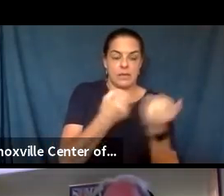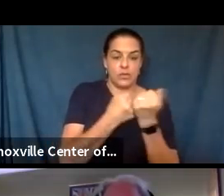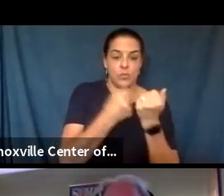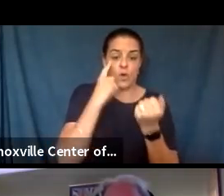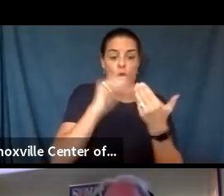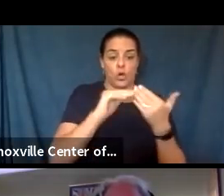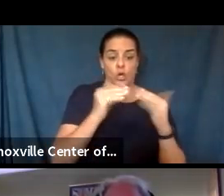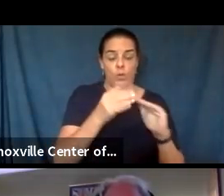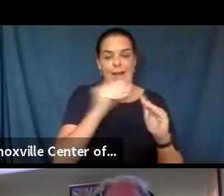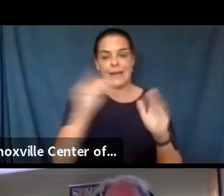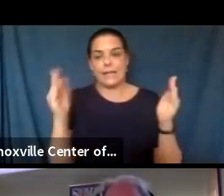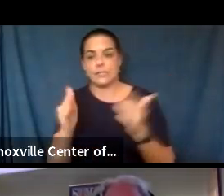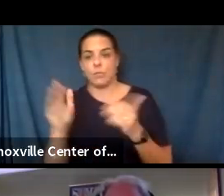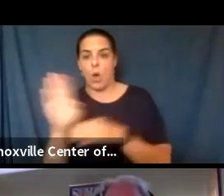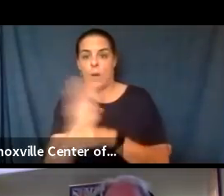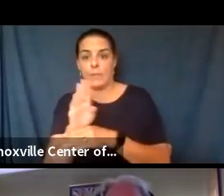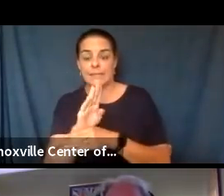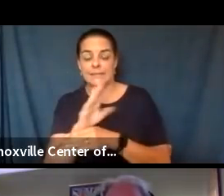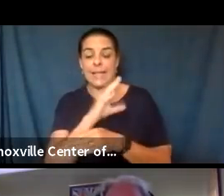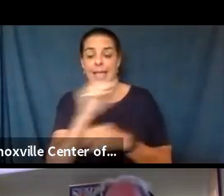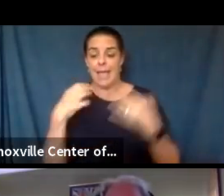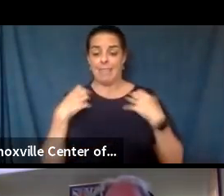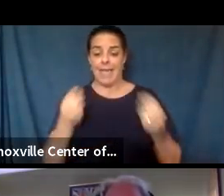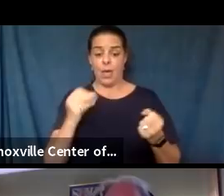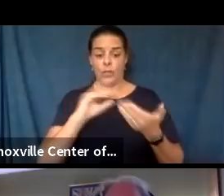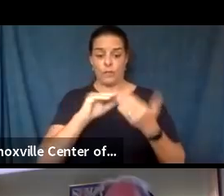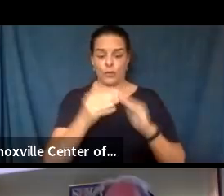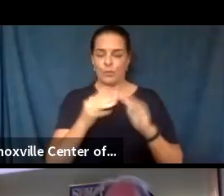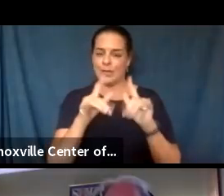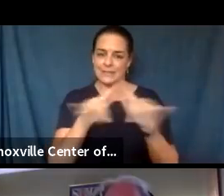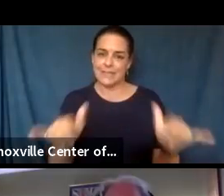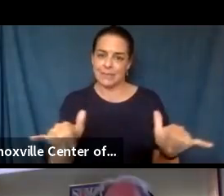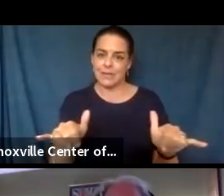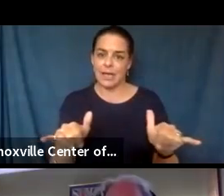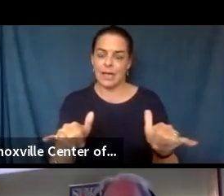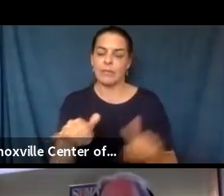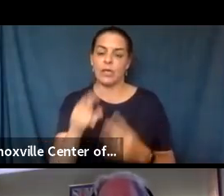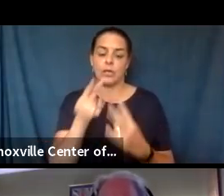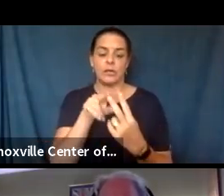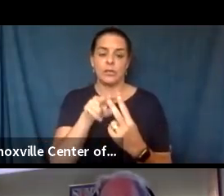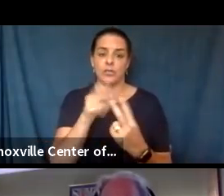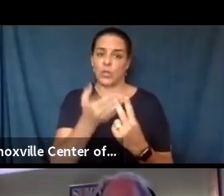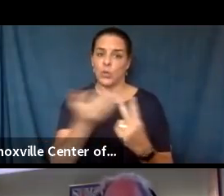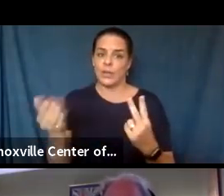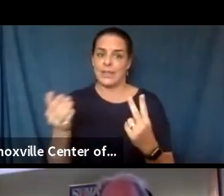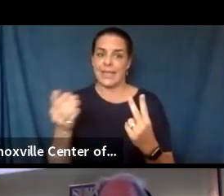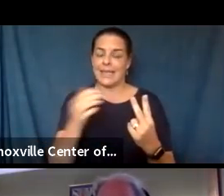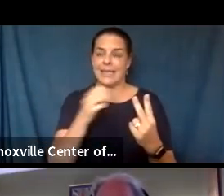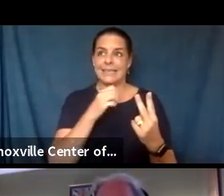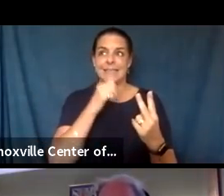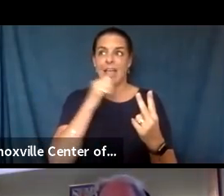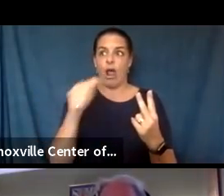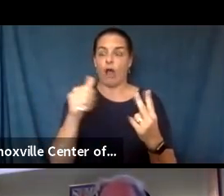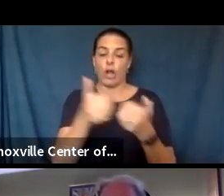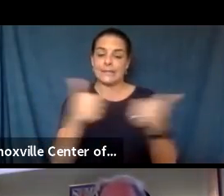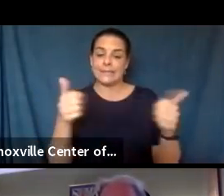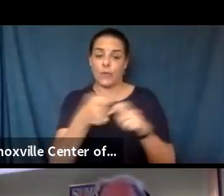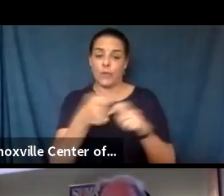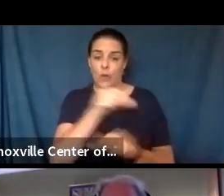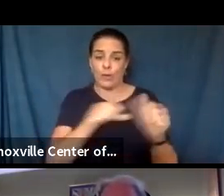and some small businesses, and the health of the community as well. Those are two things that aren't mutually exclusive,